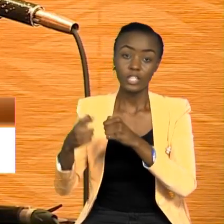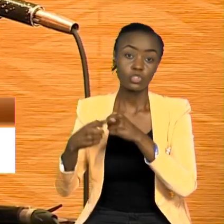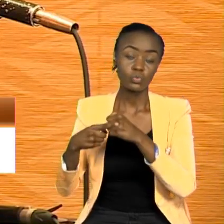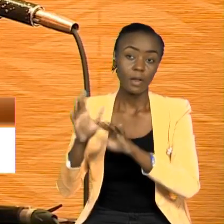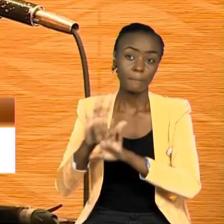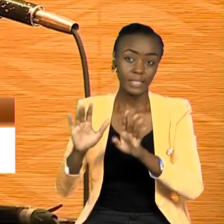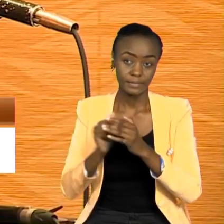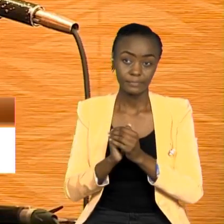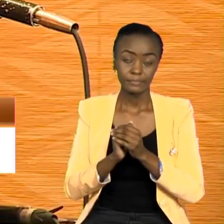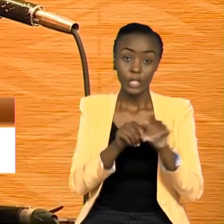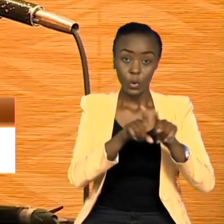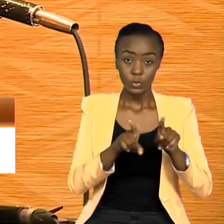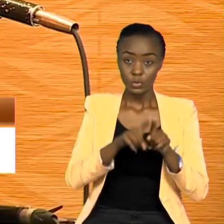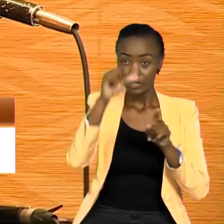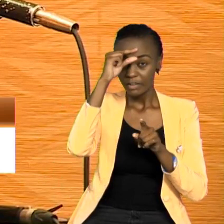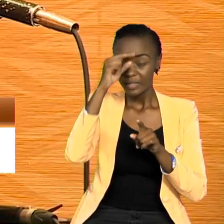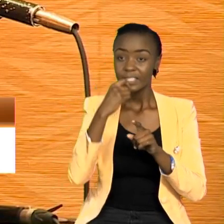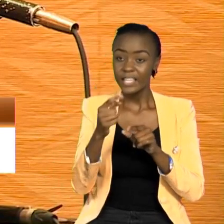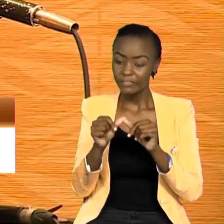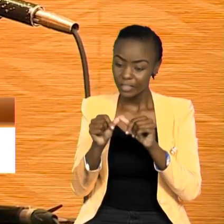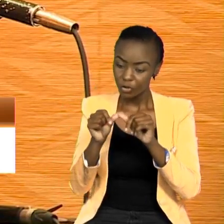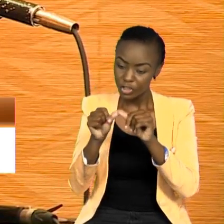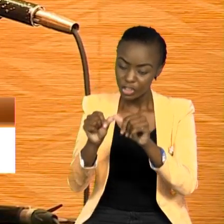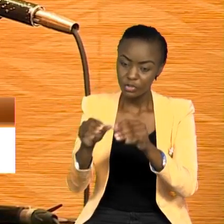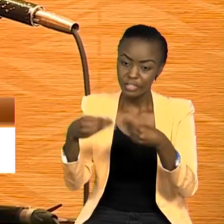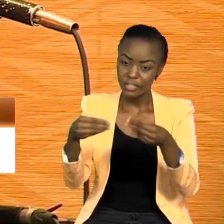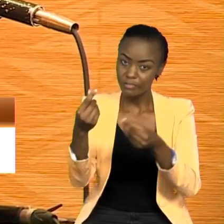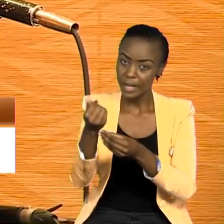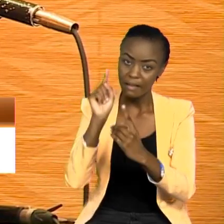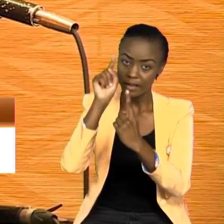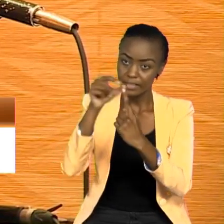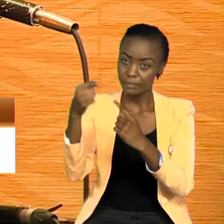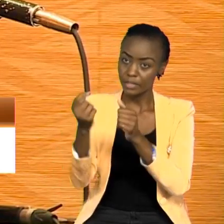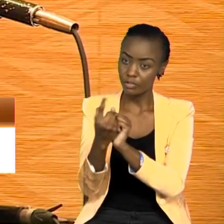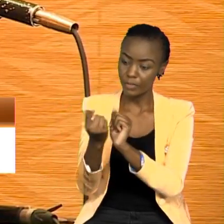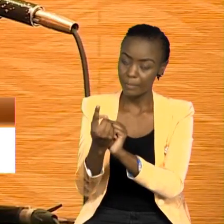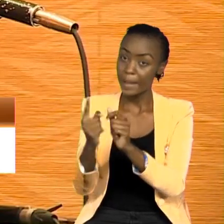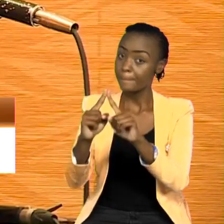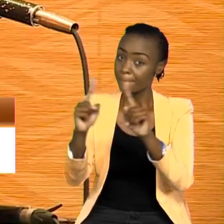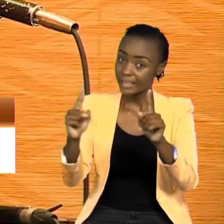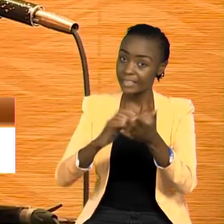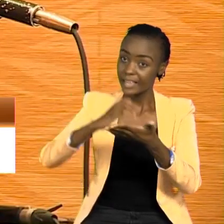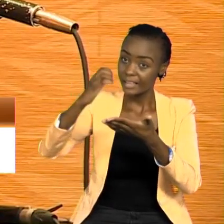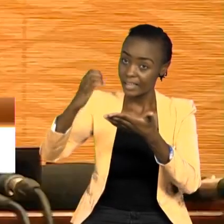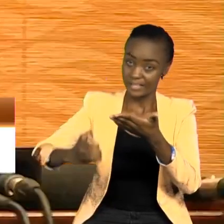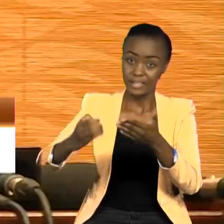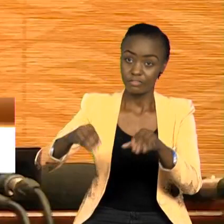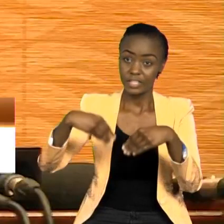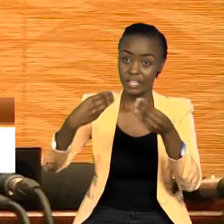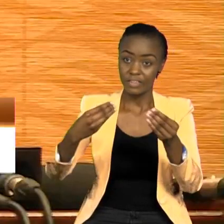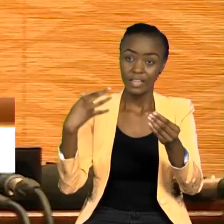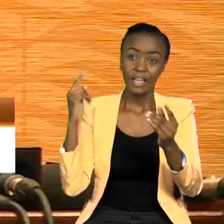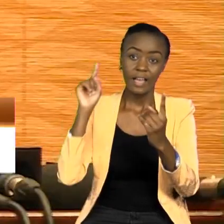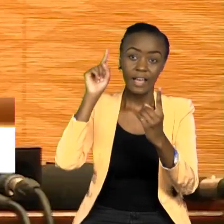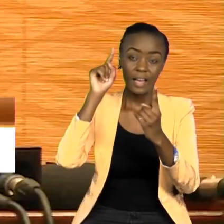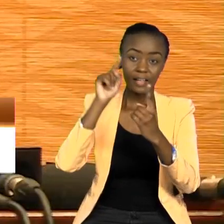And the government says the transfers continued up to November. Most of the transfers ended in August. The